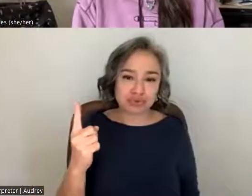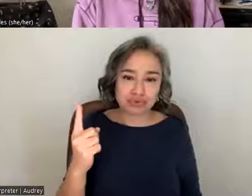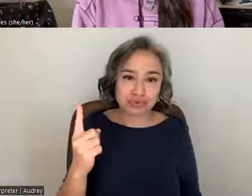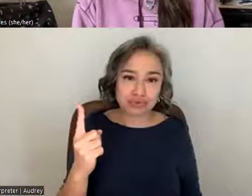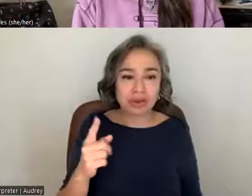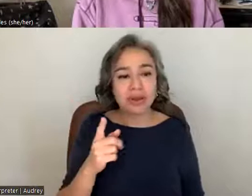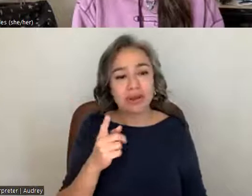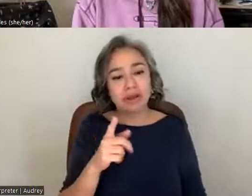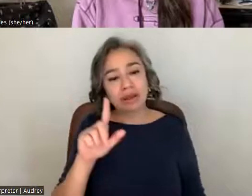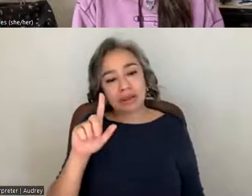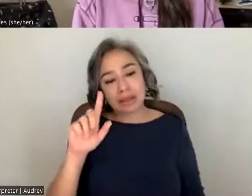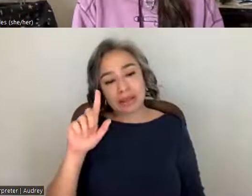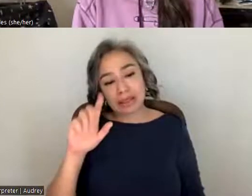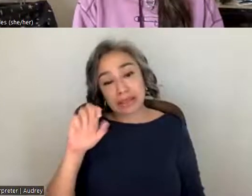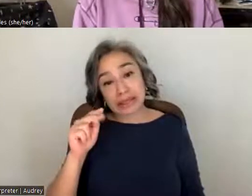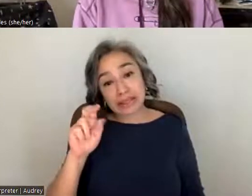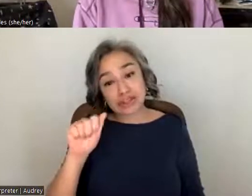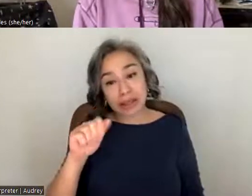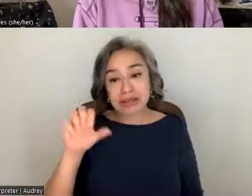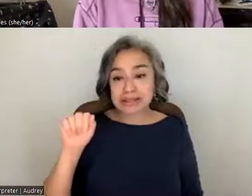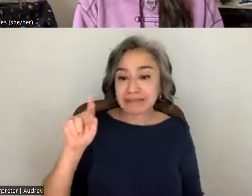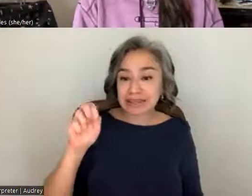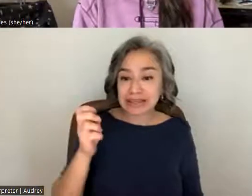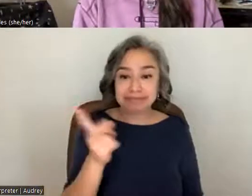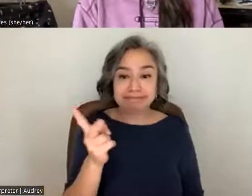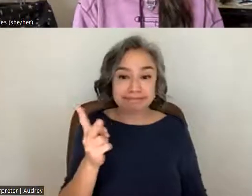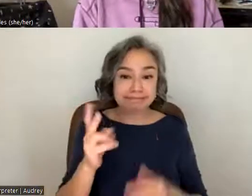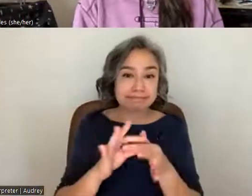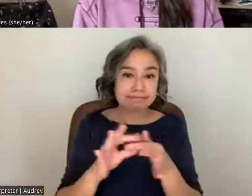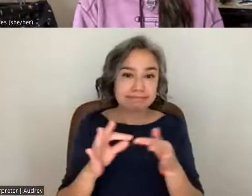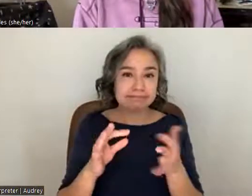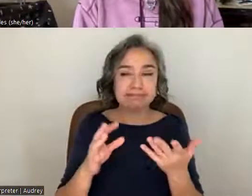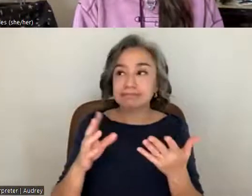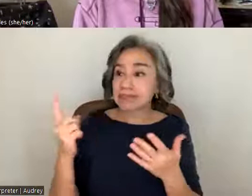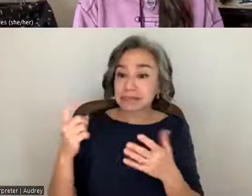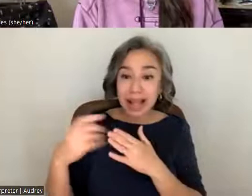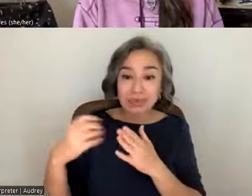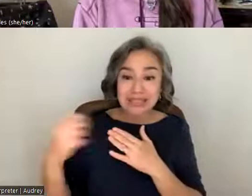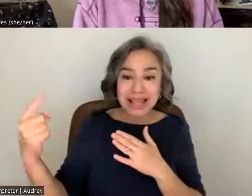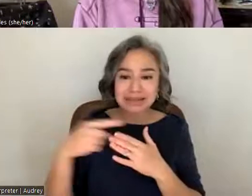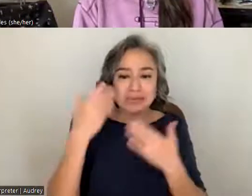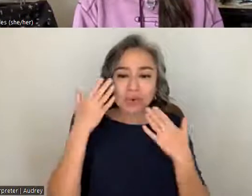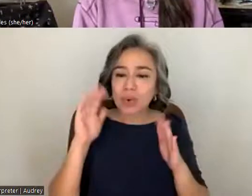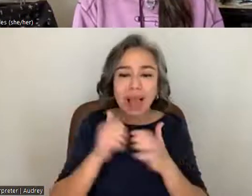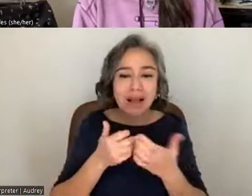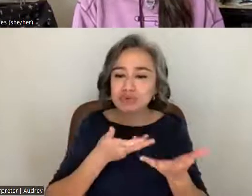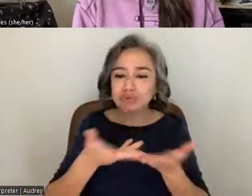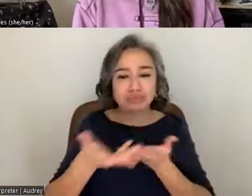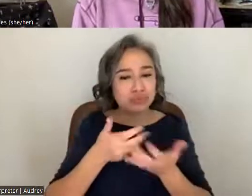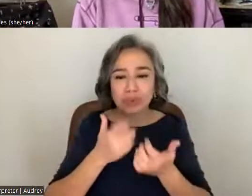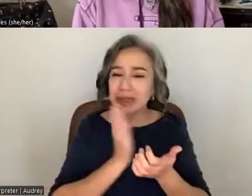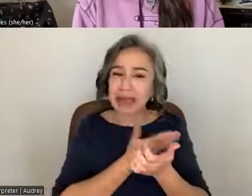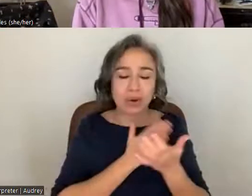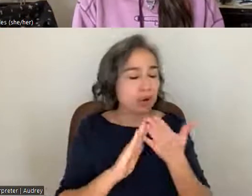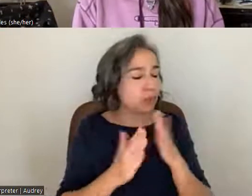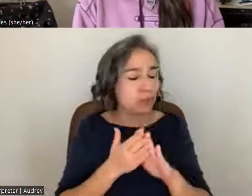Lekesha and Stephanie were talking about, is have no clue to how to operate within our community. Don't really go